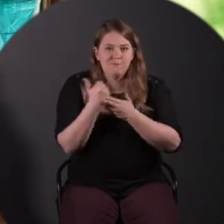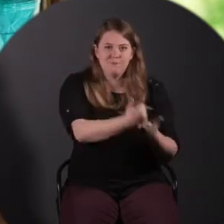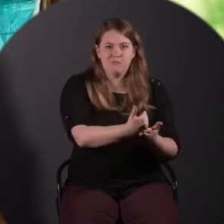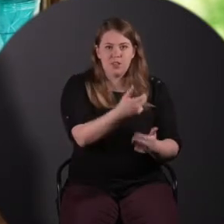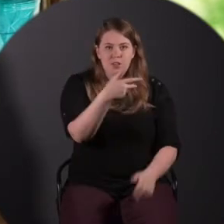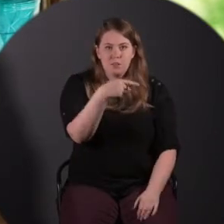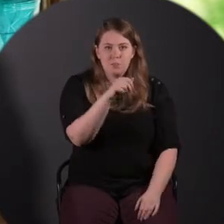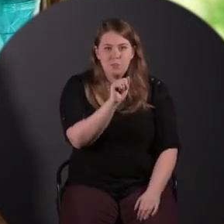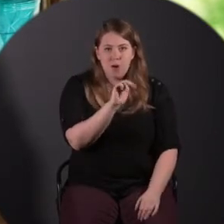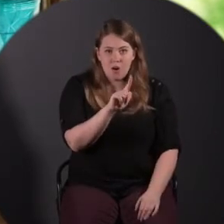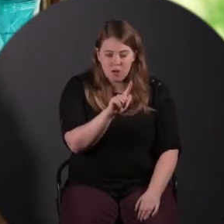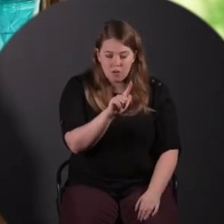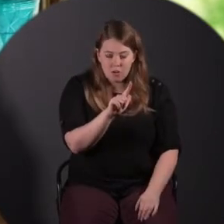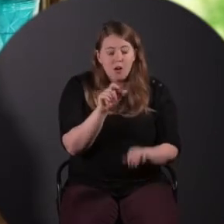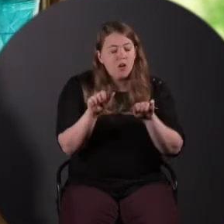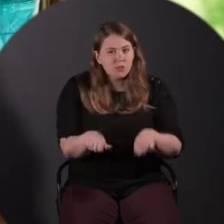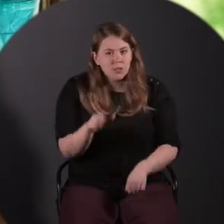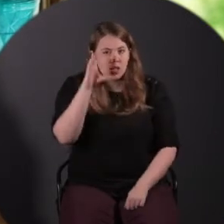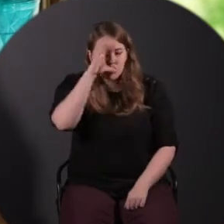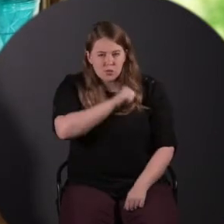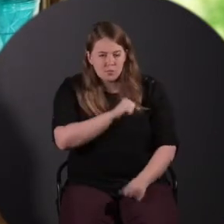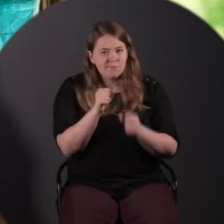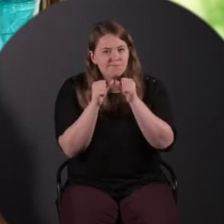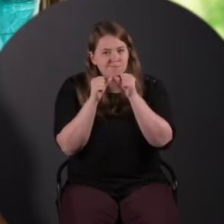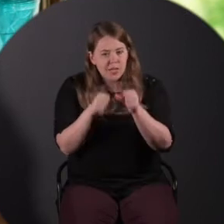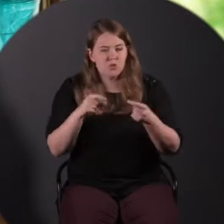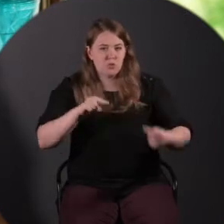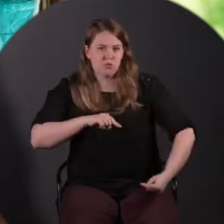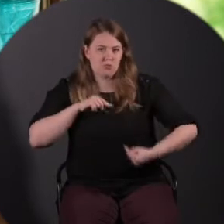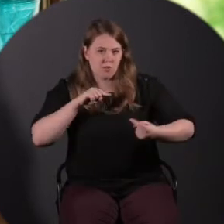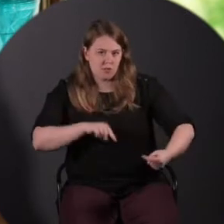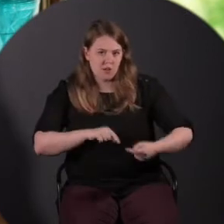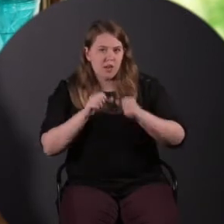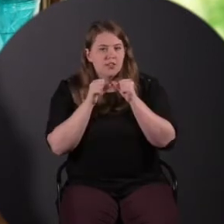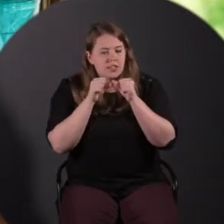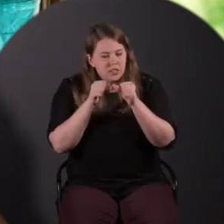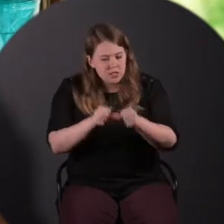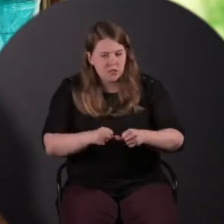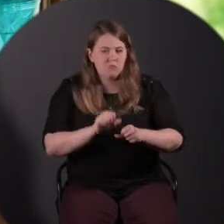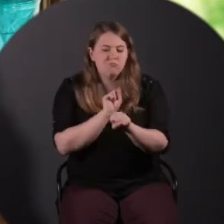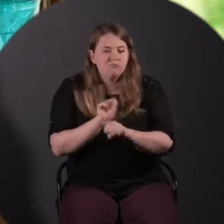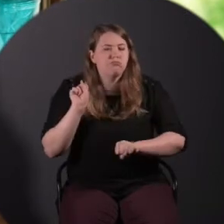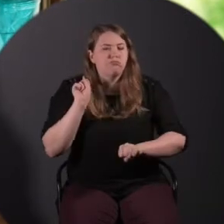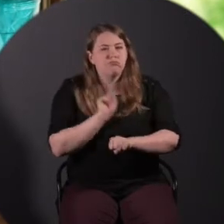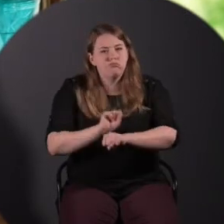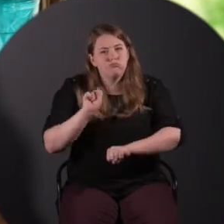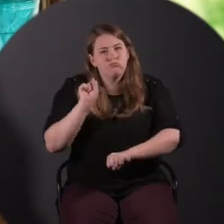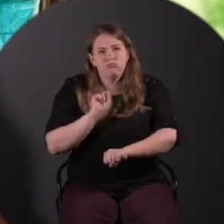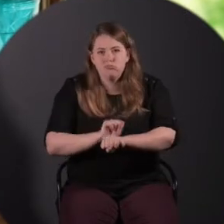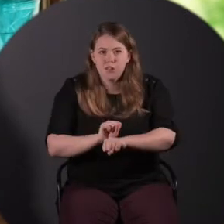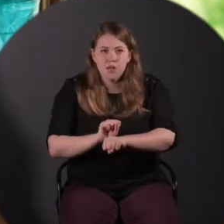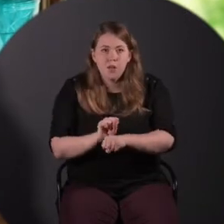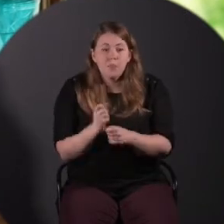experience hardship. We can assume that all the while they're making their home an extension of their ministry, they're expanding the